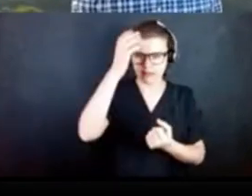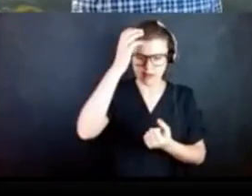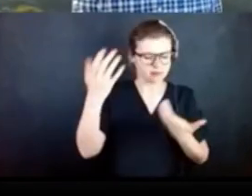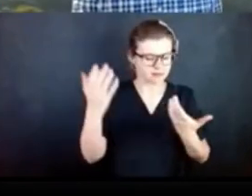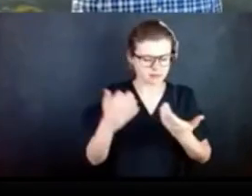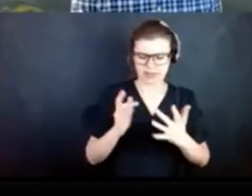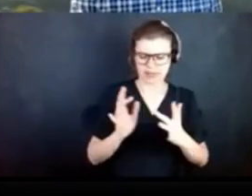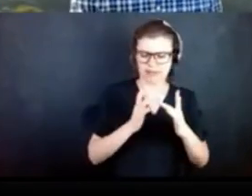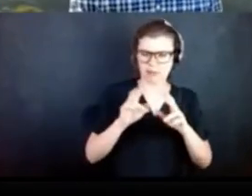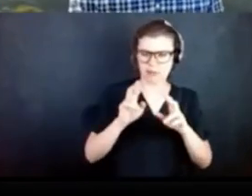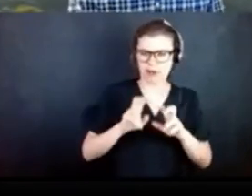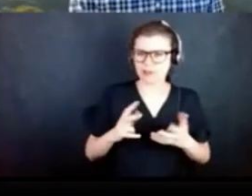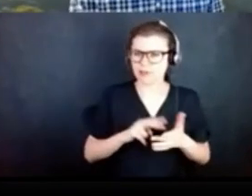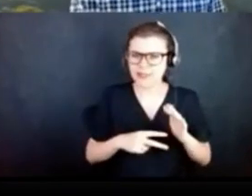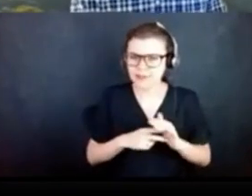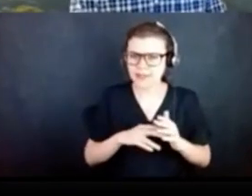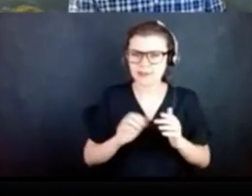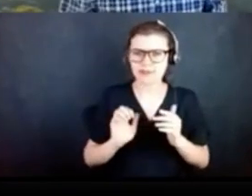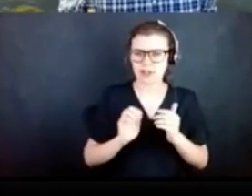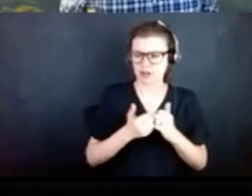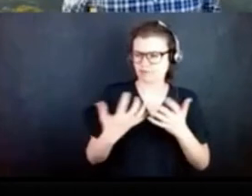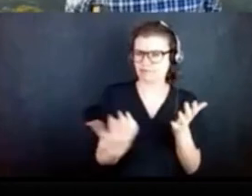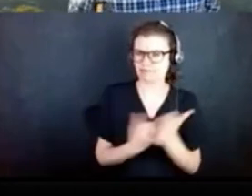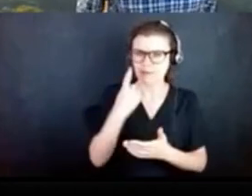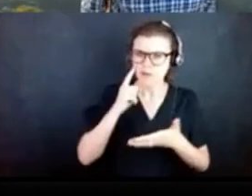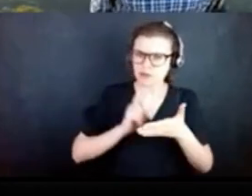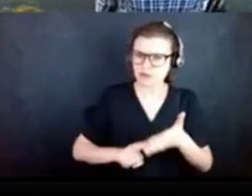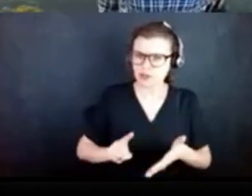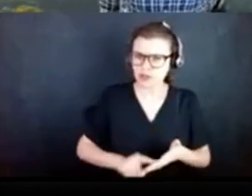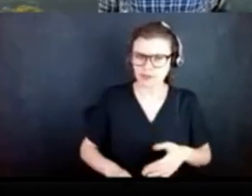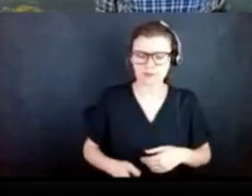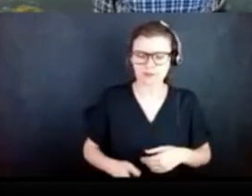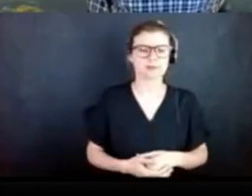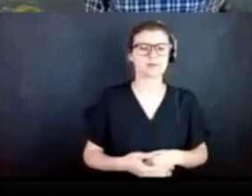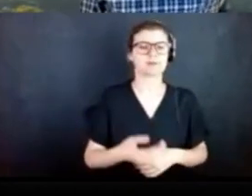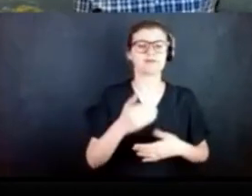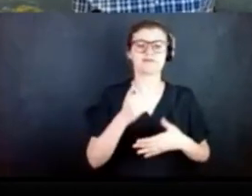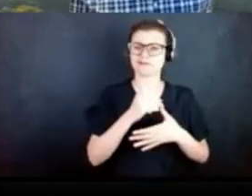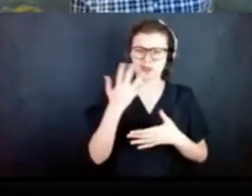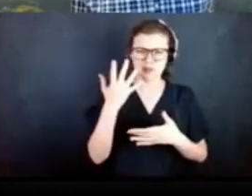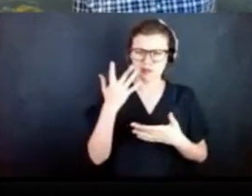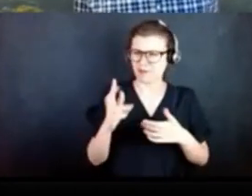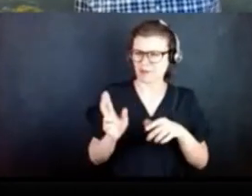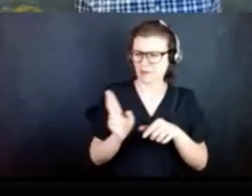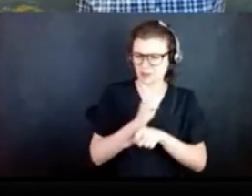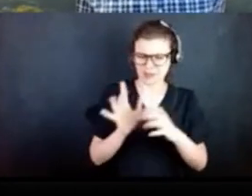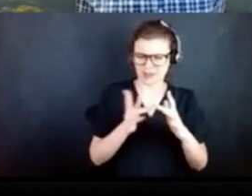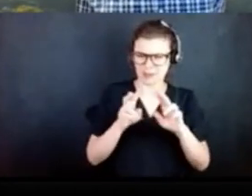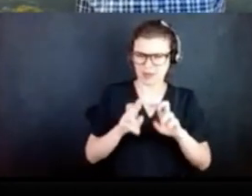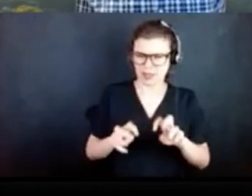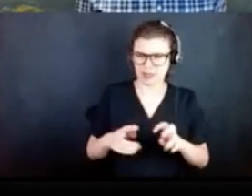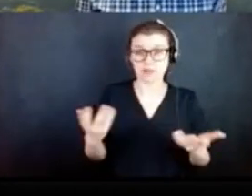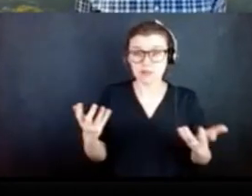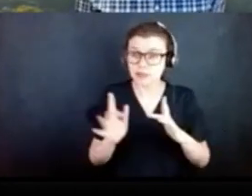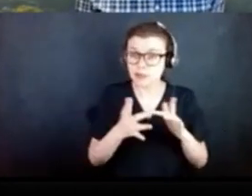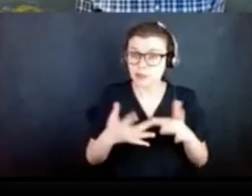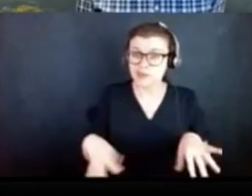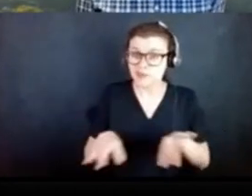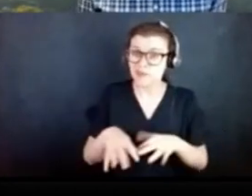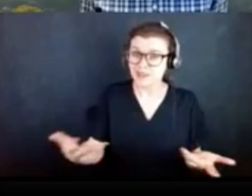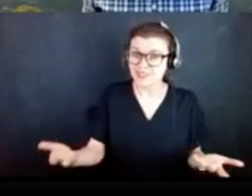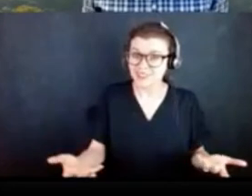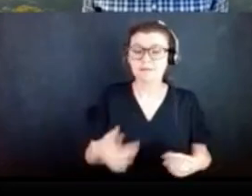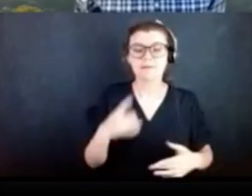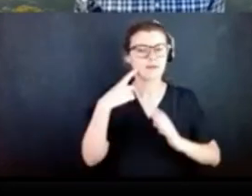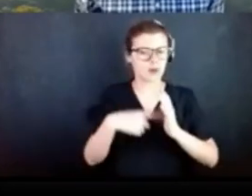it in our research? So first, why use network analysis? Networks matter. For instance, I chose to